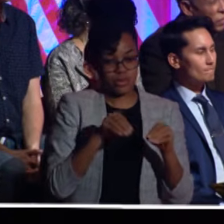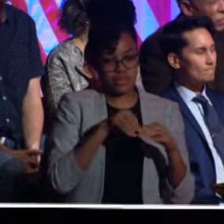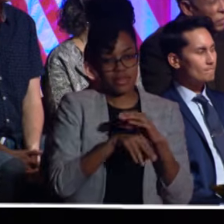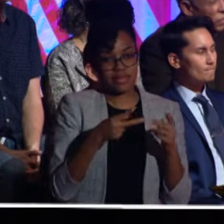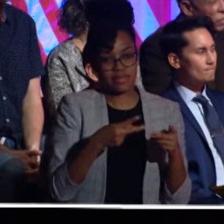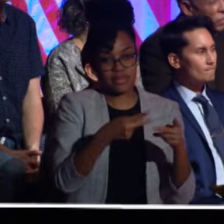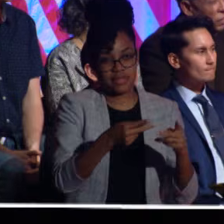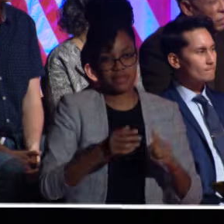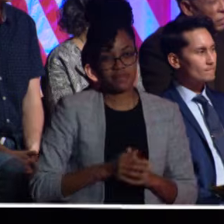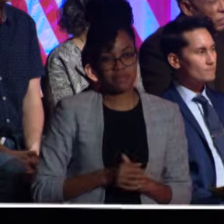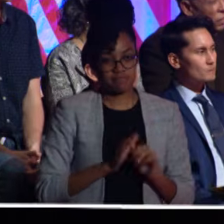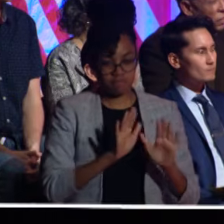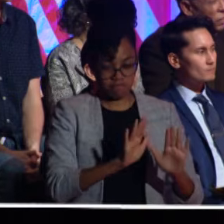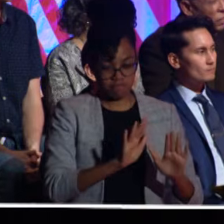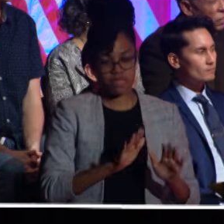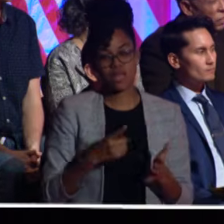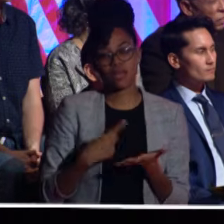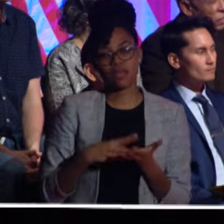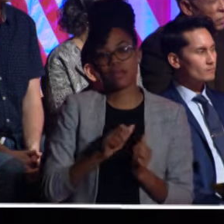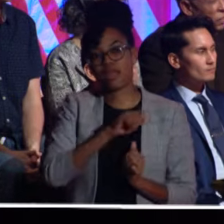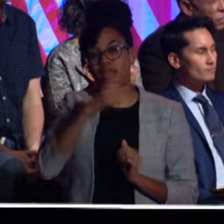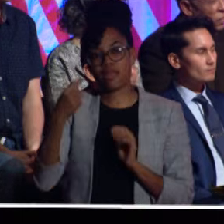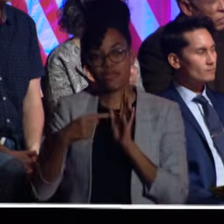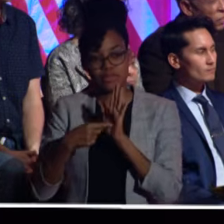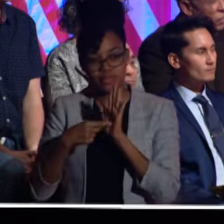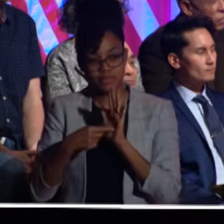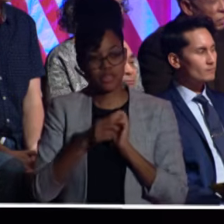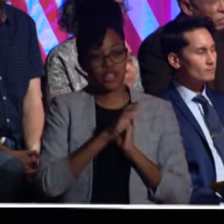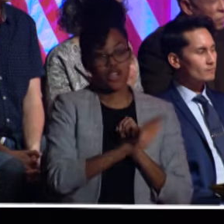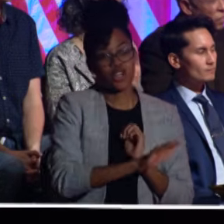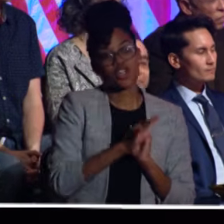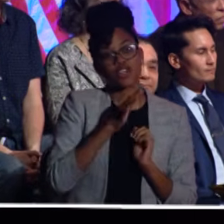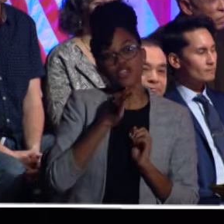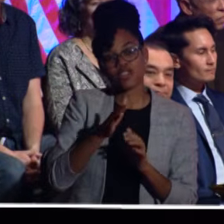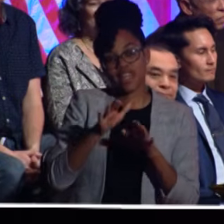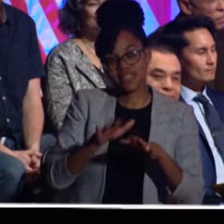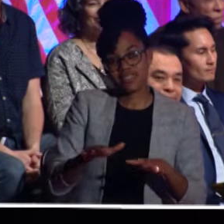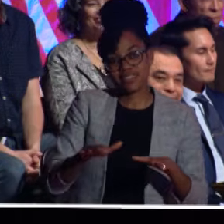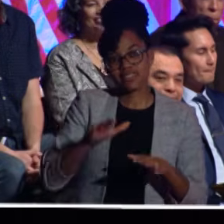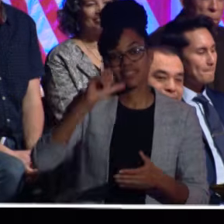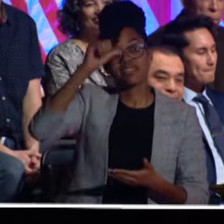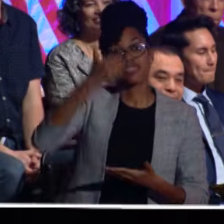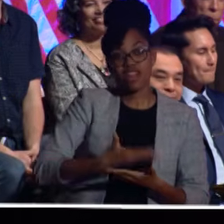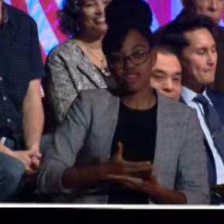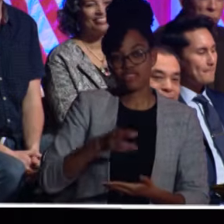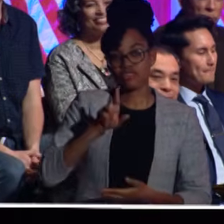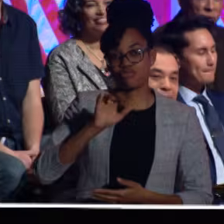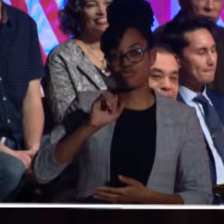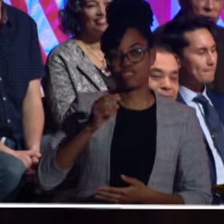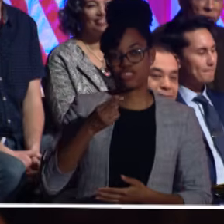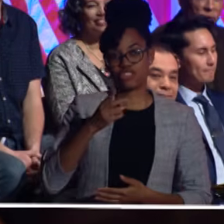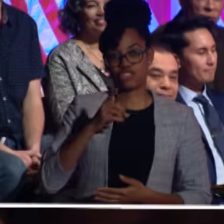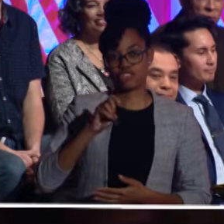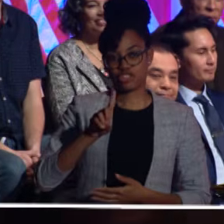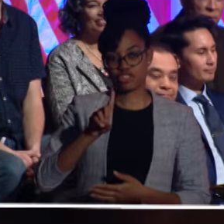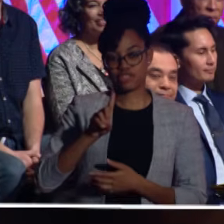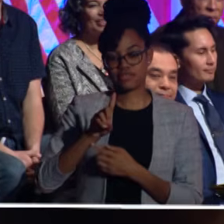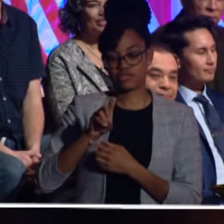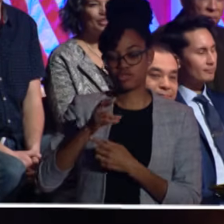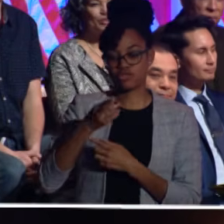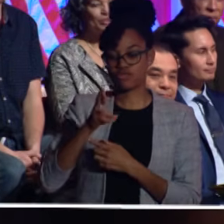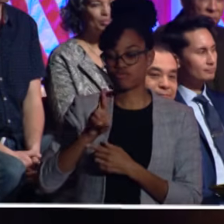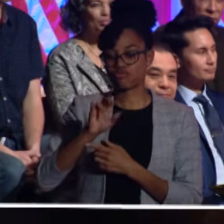about somebody else, Miss Chase's grandson, Richard. Richard is always by her side.